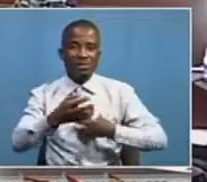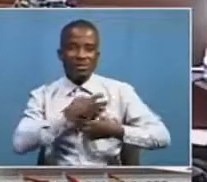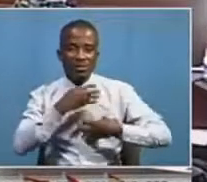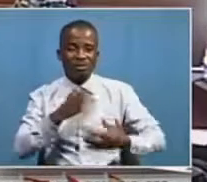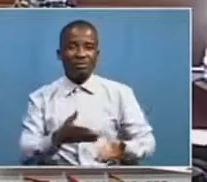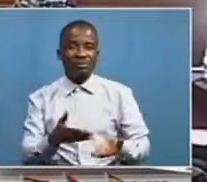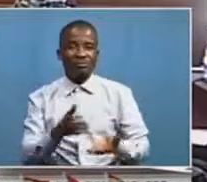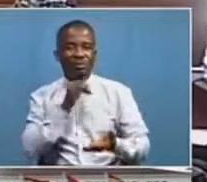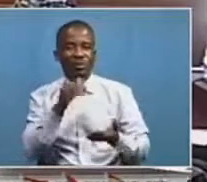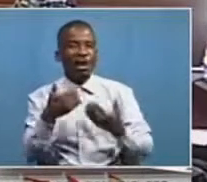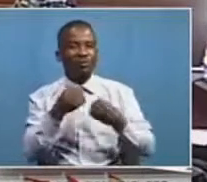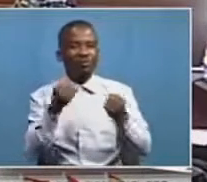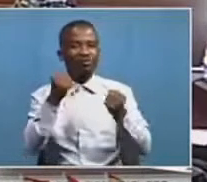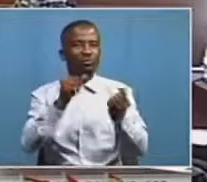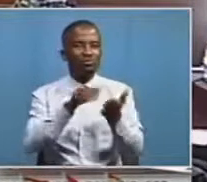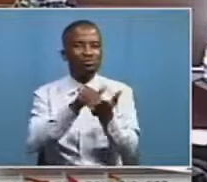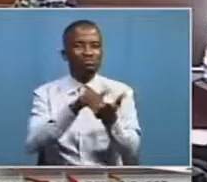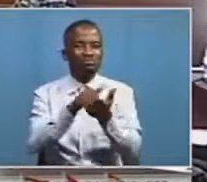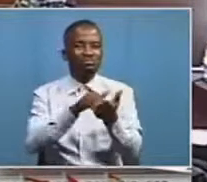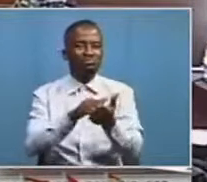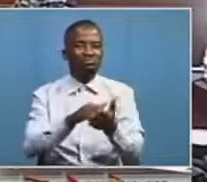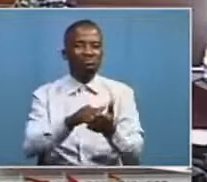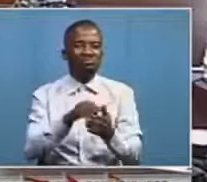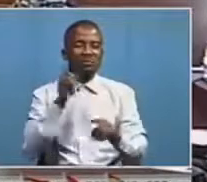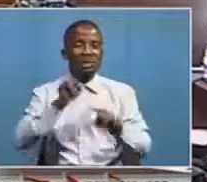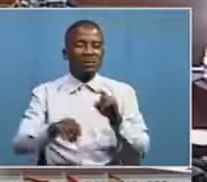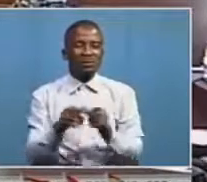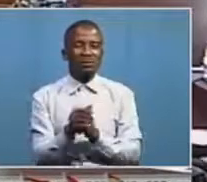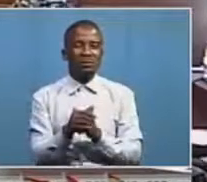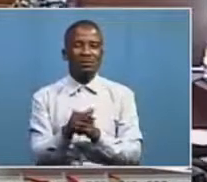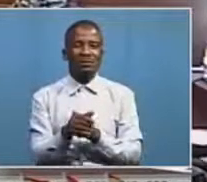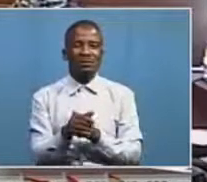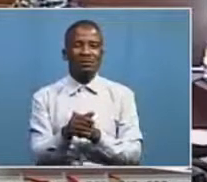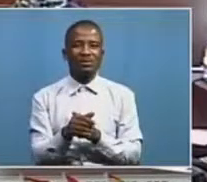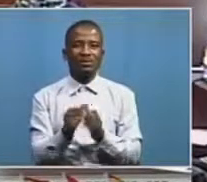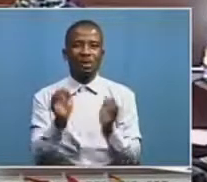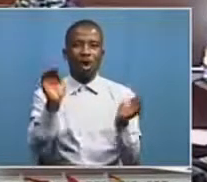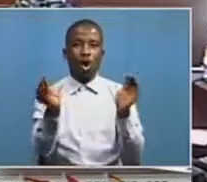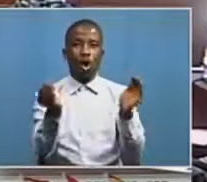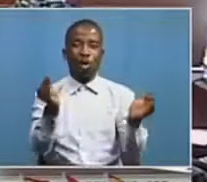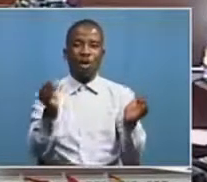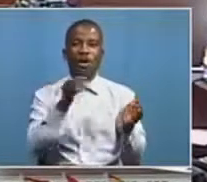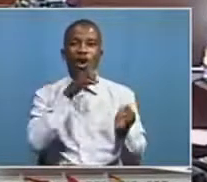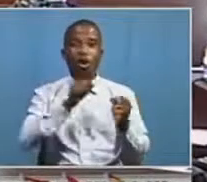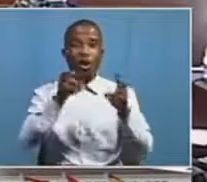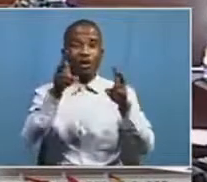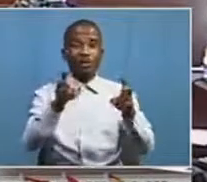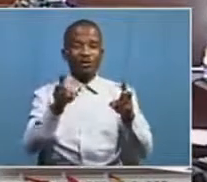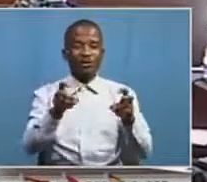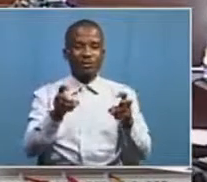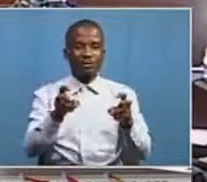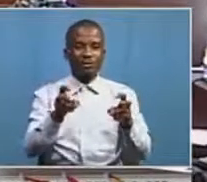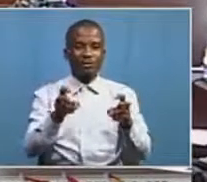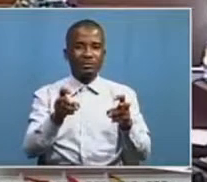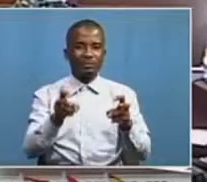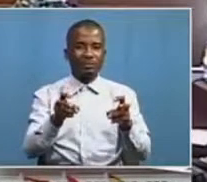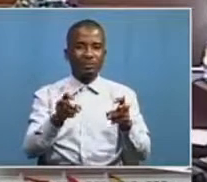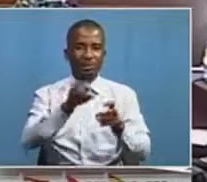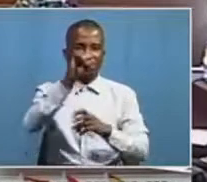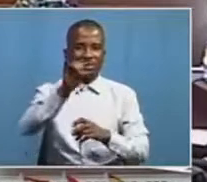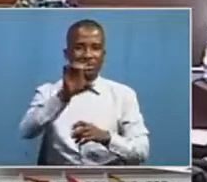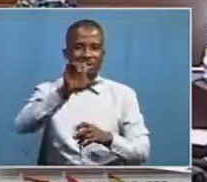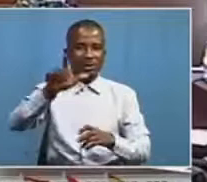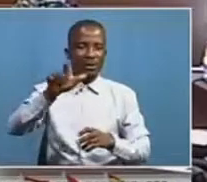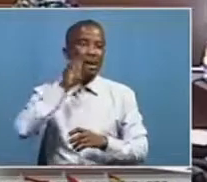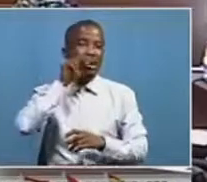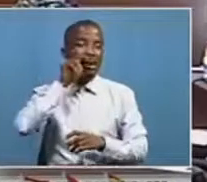facie case made out by the plaintiff or petitioner. Mohammed Lawal Garba, JC of the Court of Appeal of Nigeria,